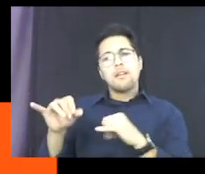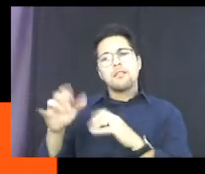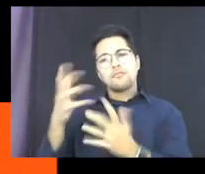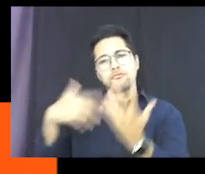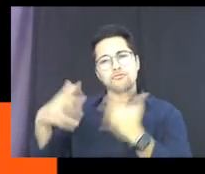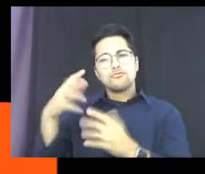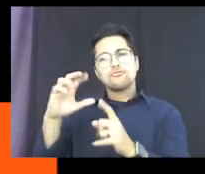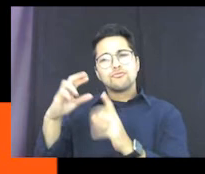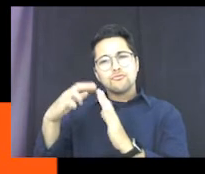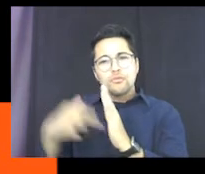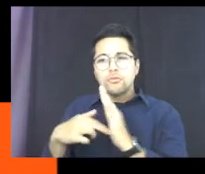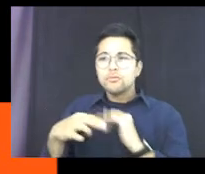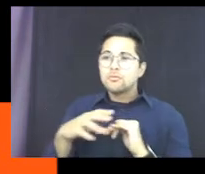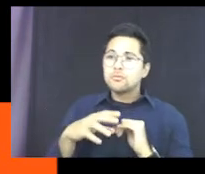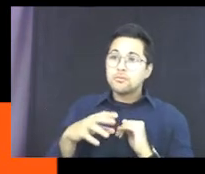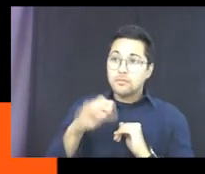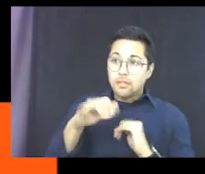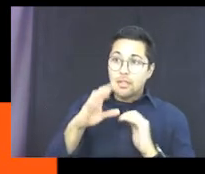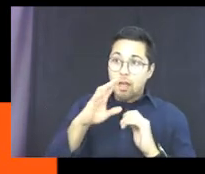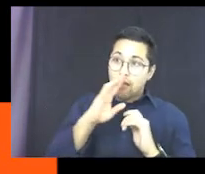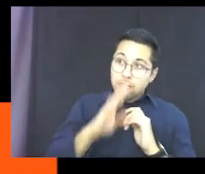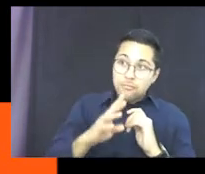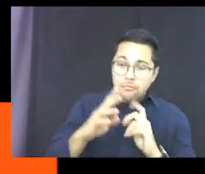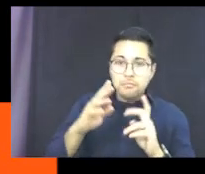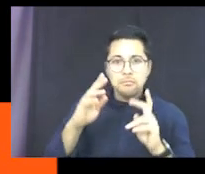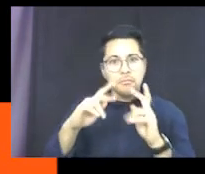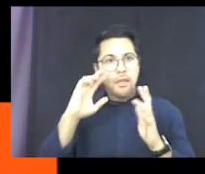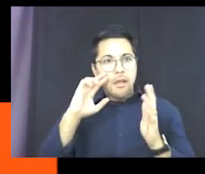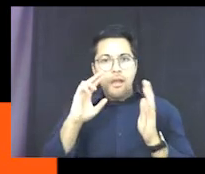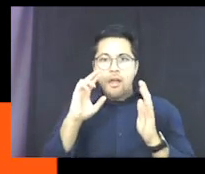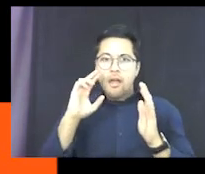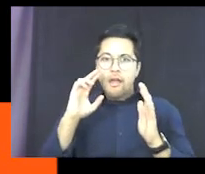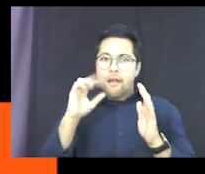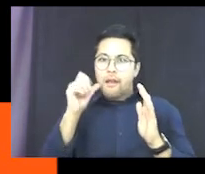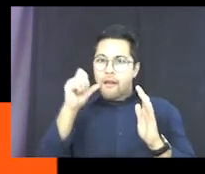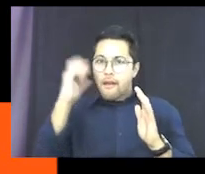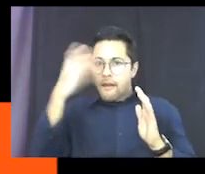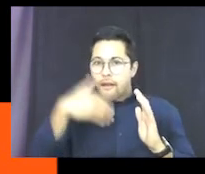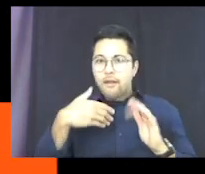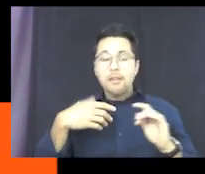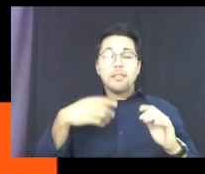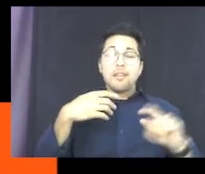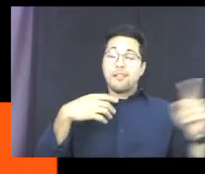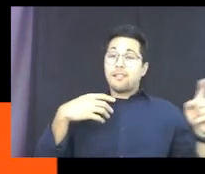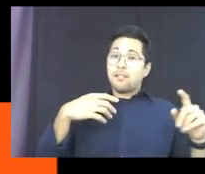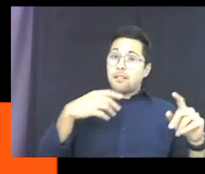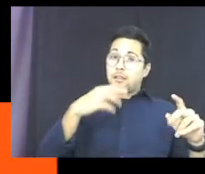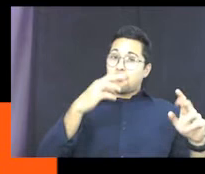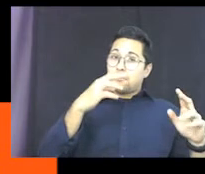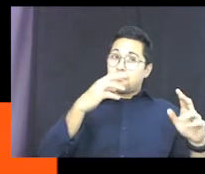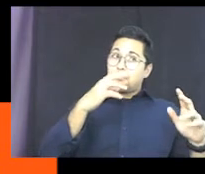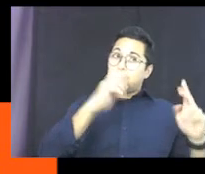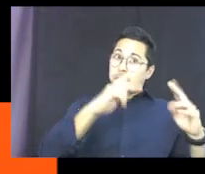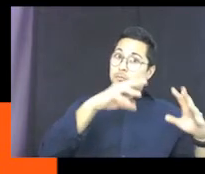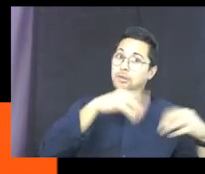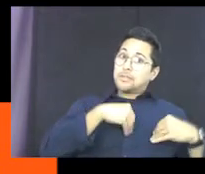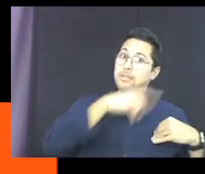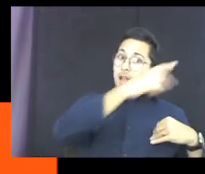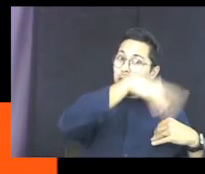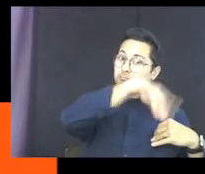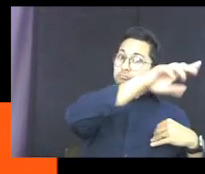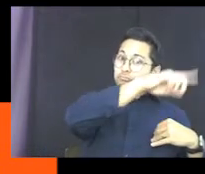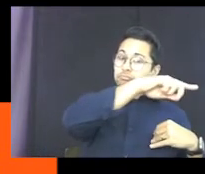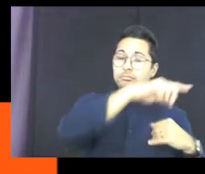and unspoken, that are expected by neurotypical people in school, other community settings, and